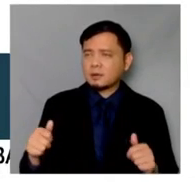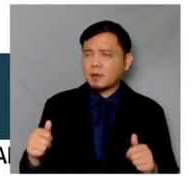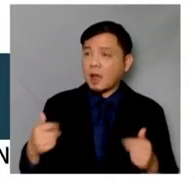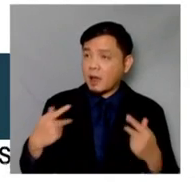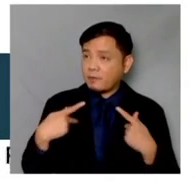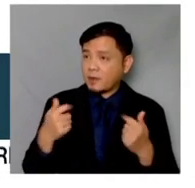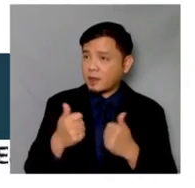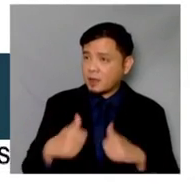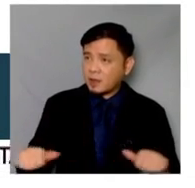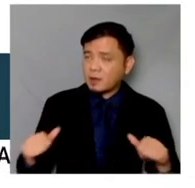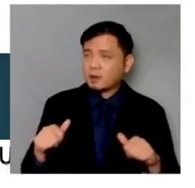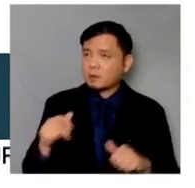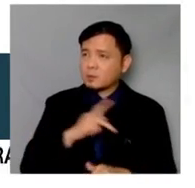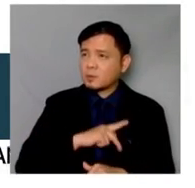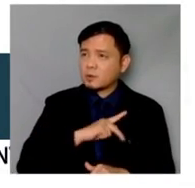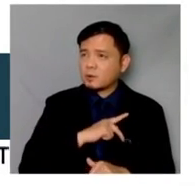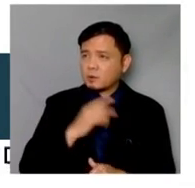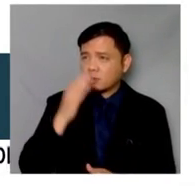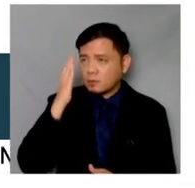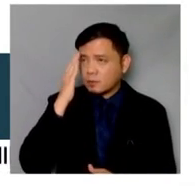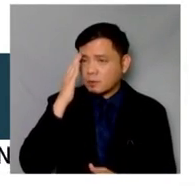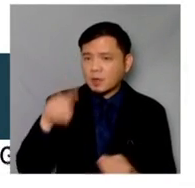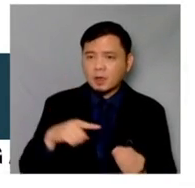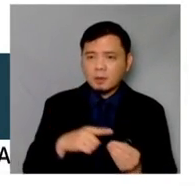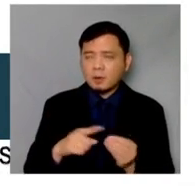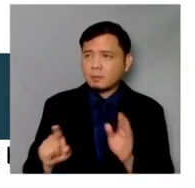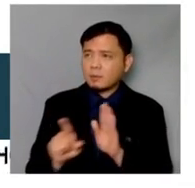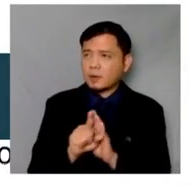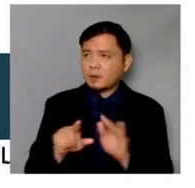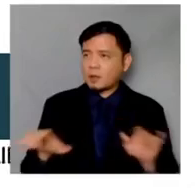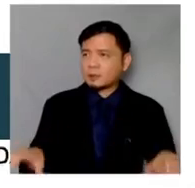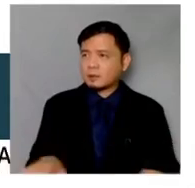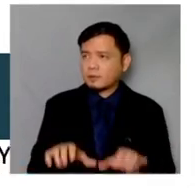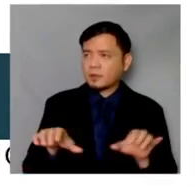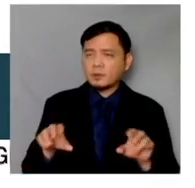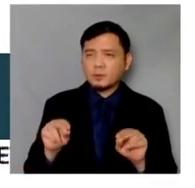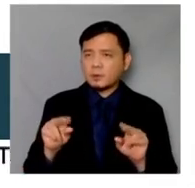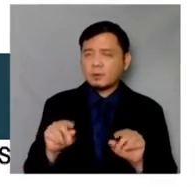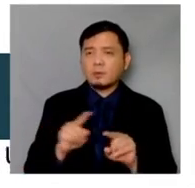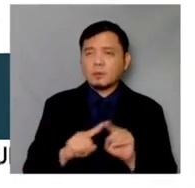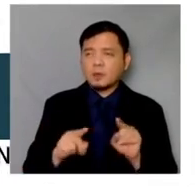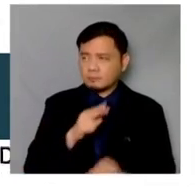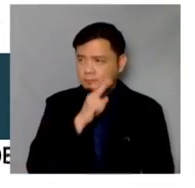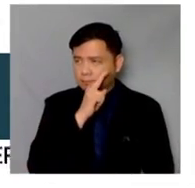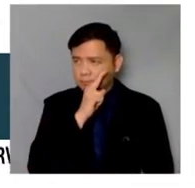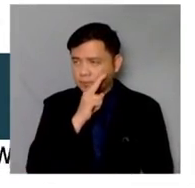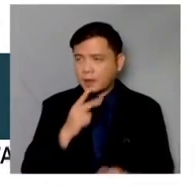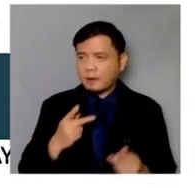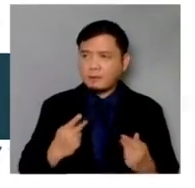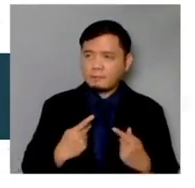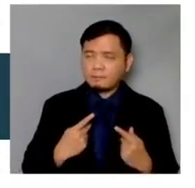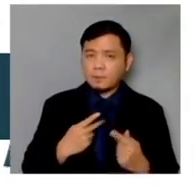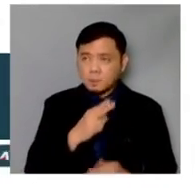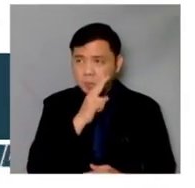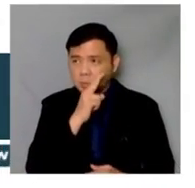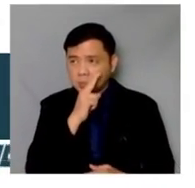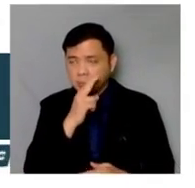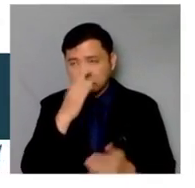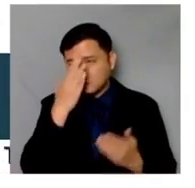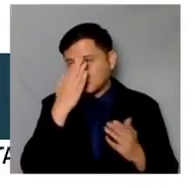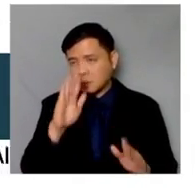of any illegal activity, but he has his own suspicions. But whatever suspicions those are, he can